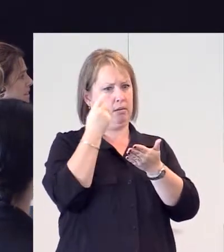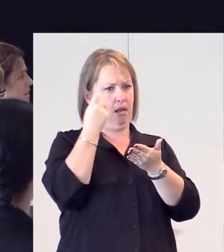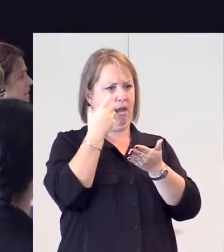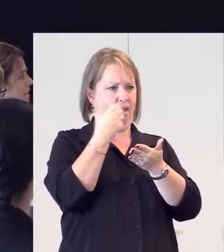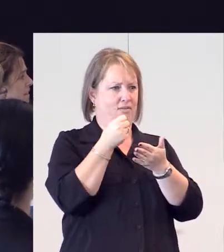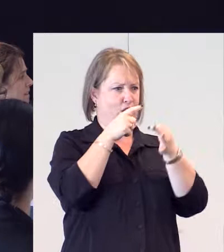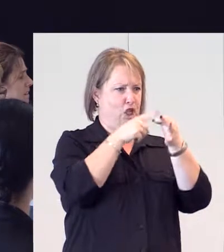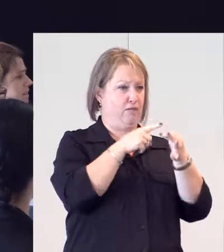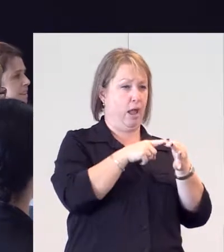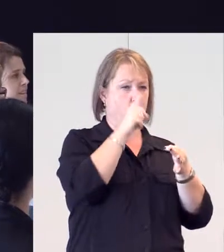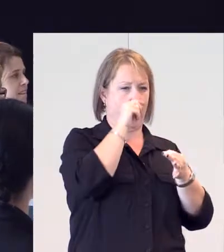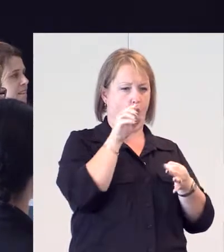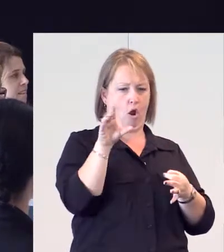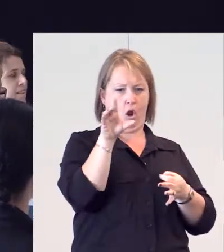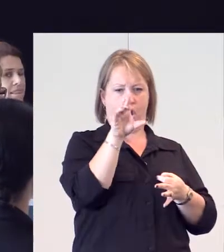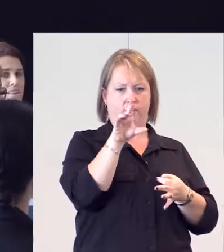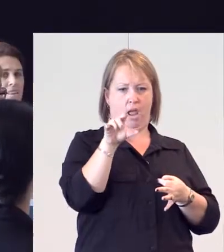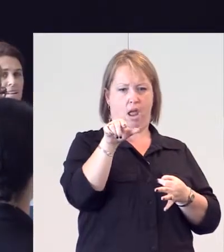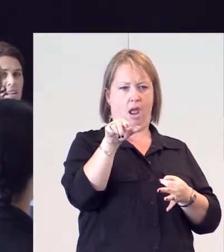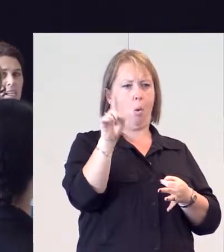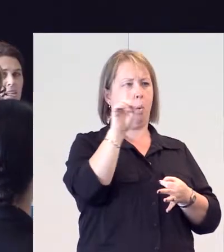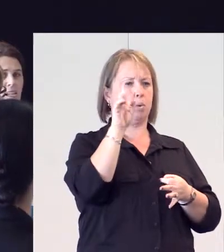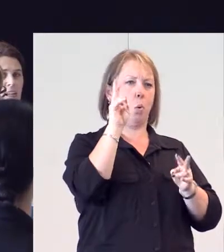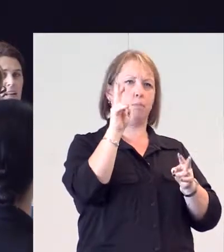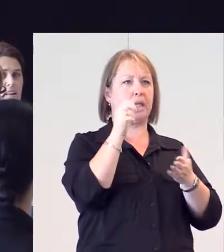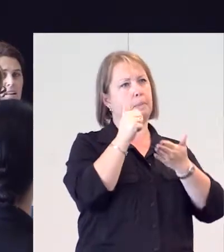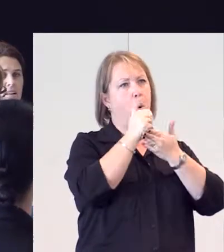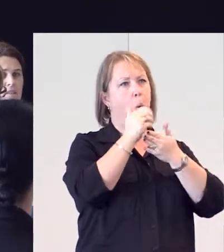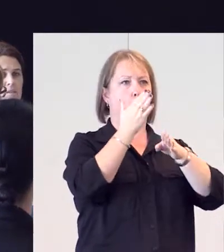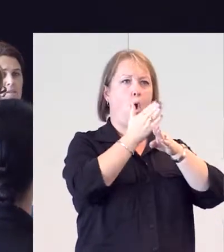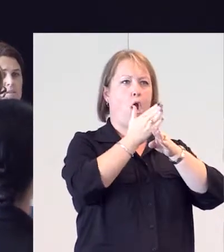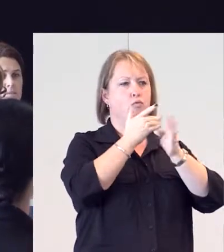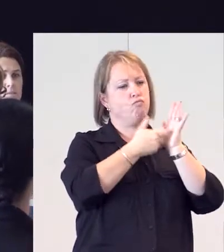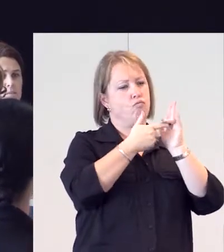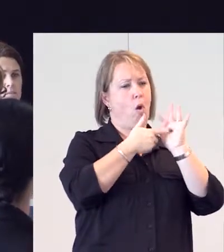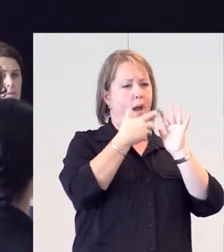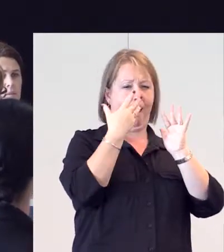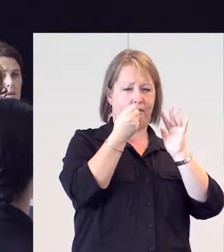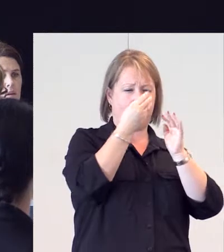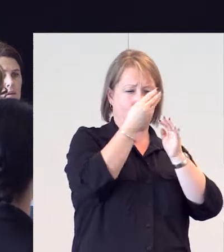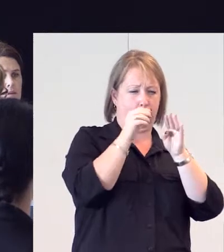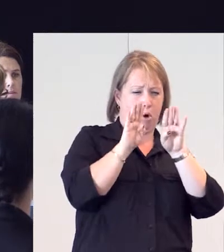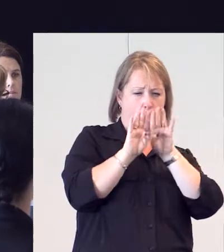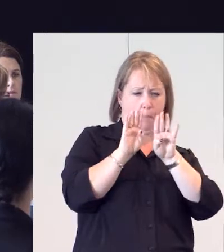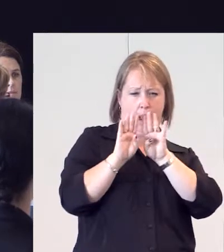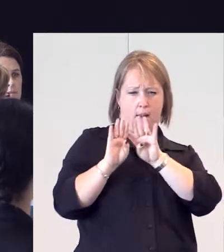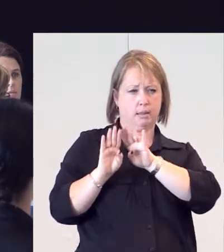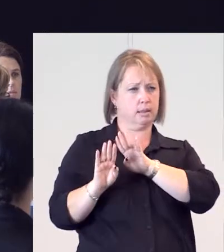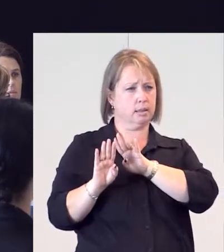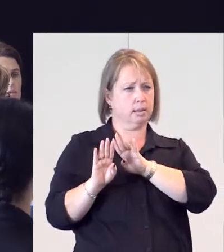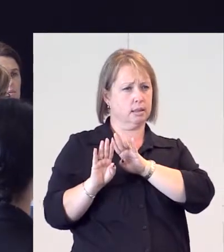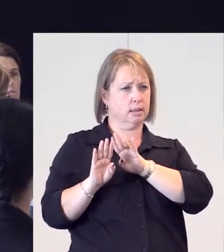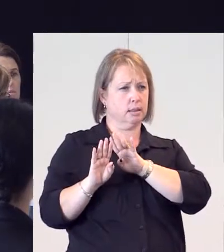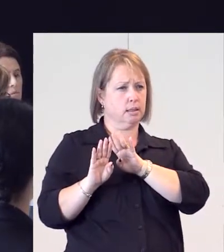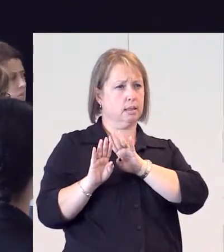could just hover over whatever we've called the support worker role, and so long as it's got some commonalities, that's the, you know,